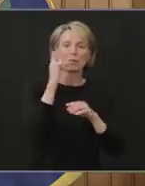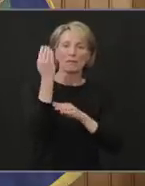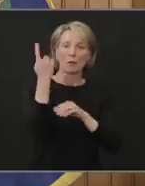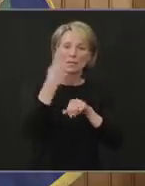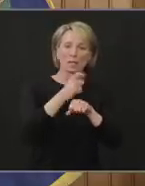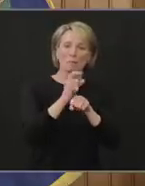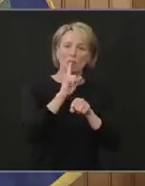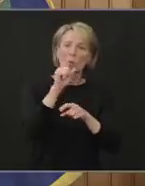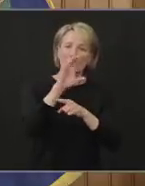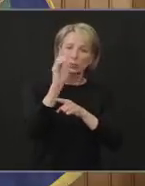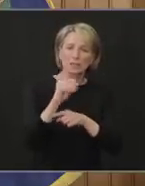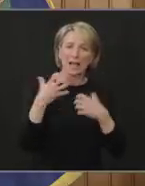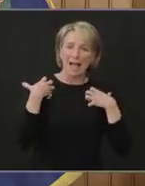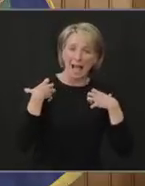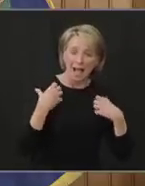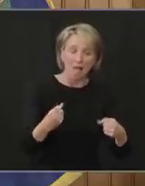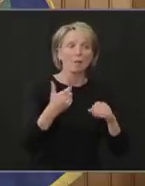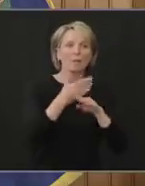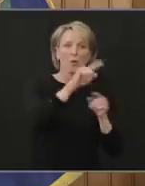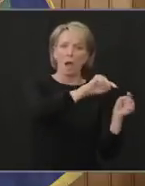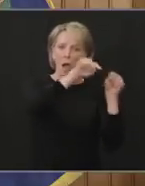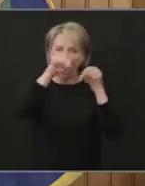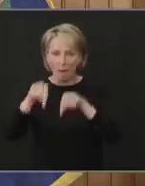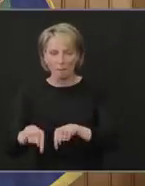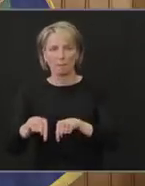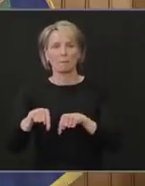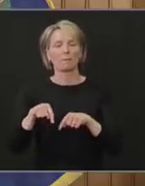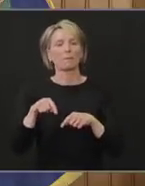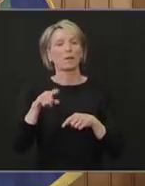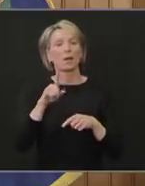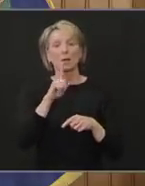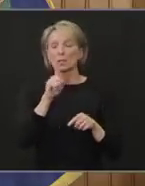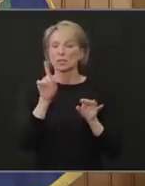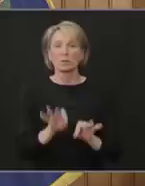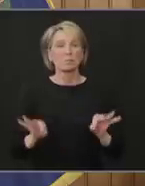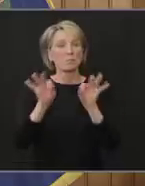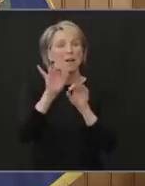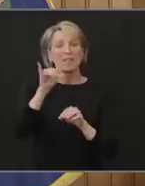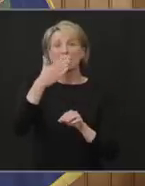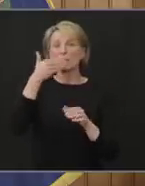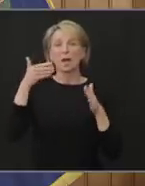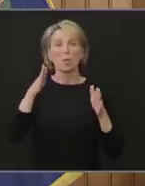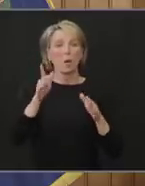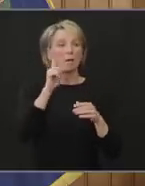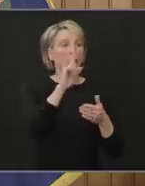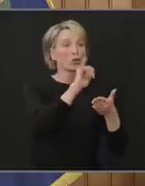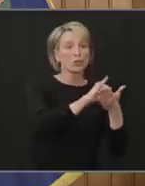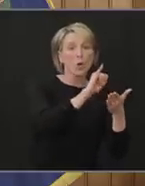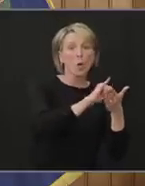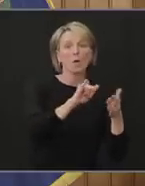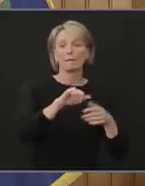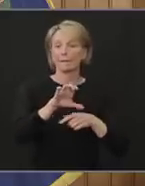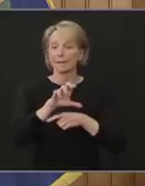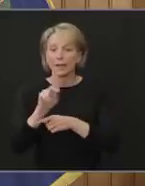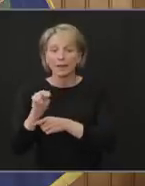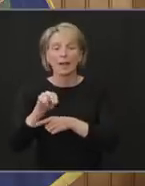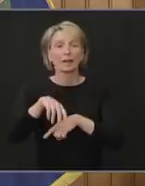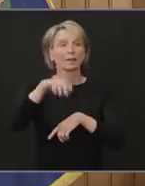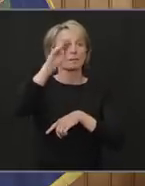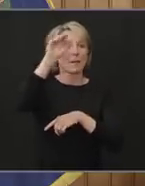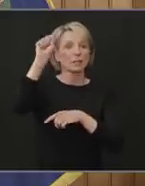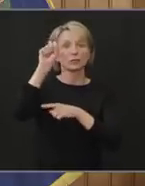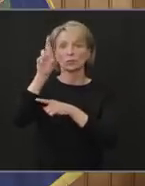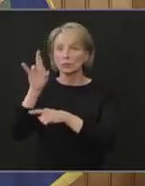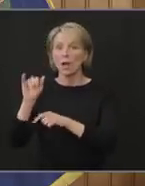before you do a lot of circulation up here. It's a one way that both New York and Connecticut and our neighboring states working